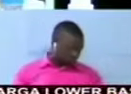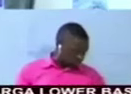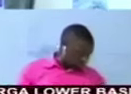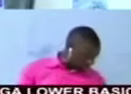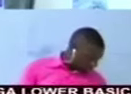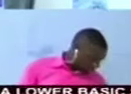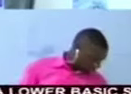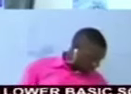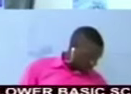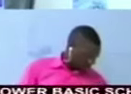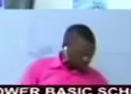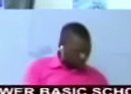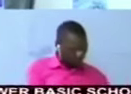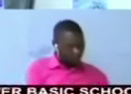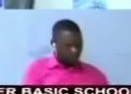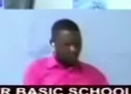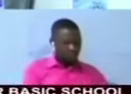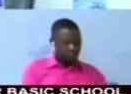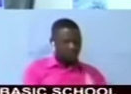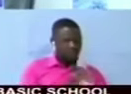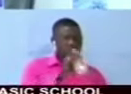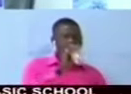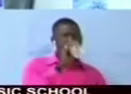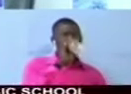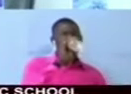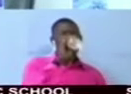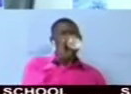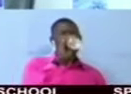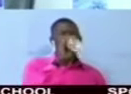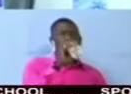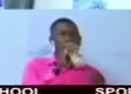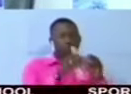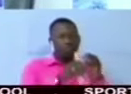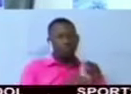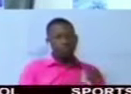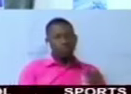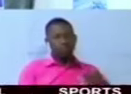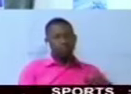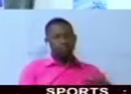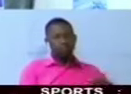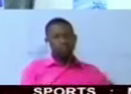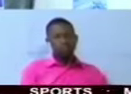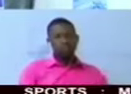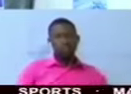moy sa liggey bo xamne yang ko doon comme doomi rew bu baax def li nga xamne